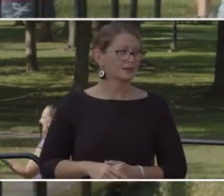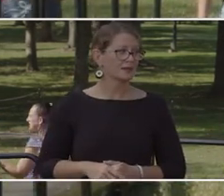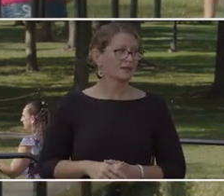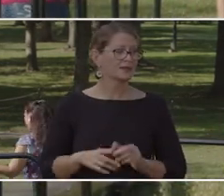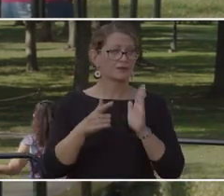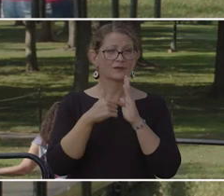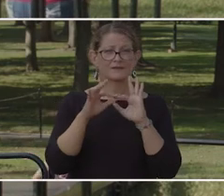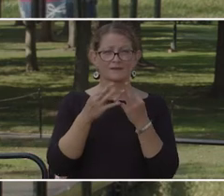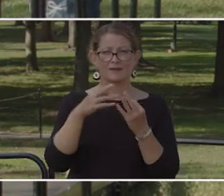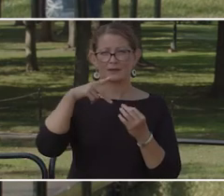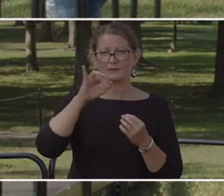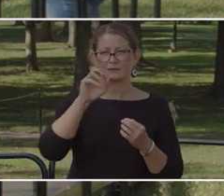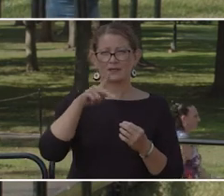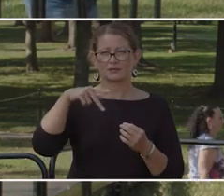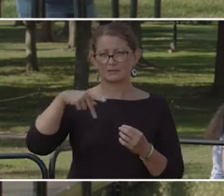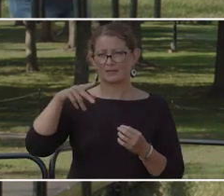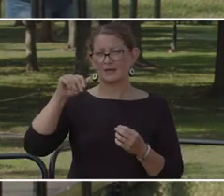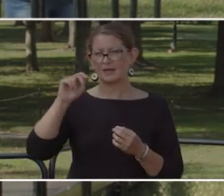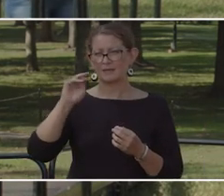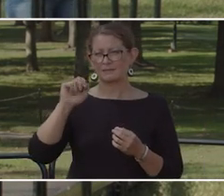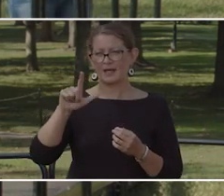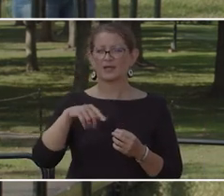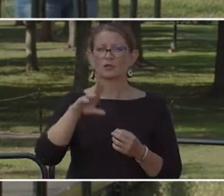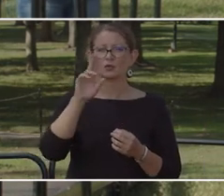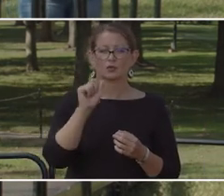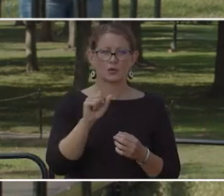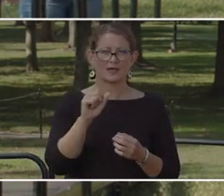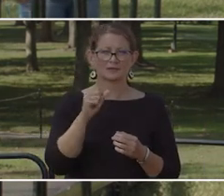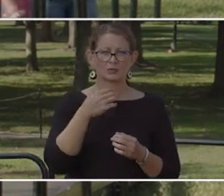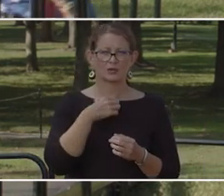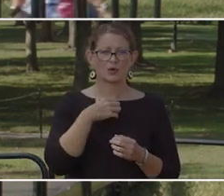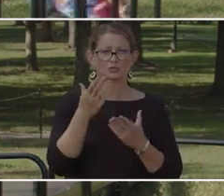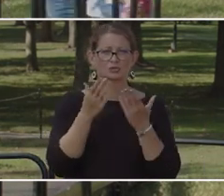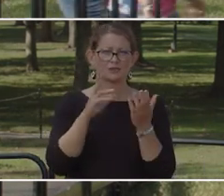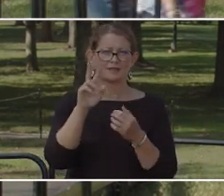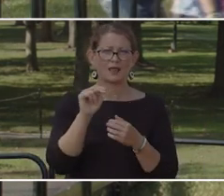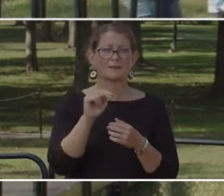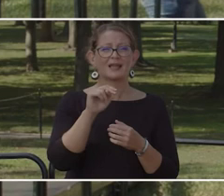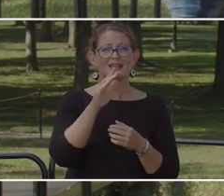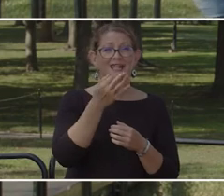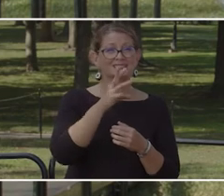1967-68. On behalf of the family of Patrick P. Amell, U.S. Marine Corps, served in Vietnam,